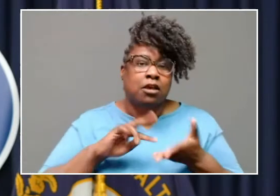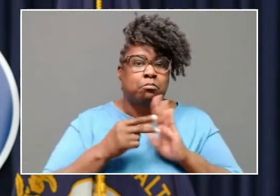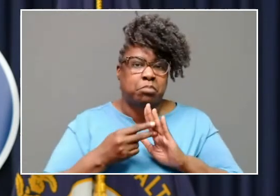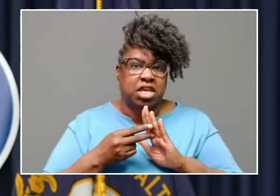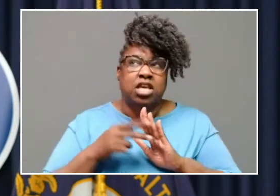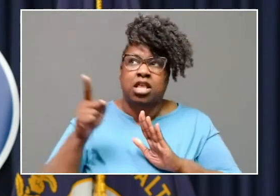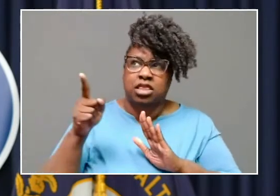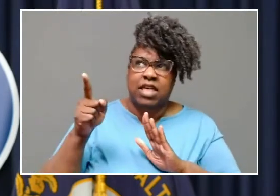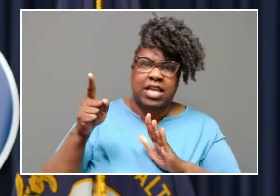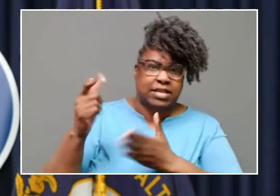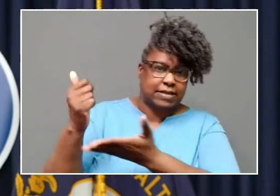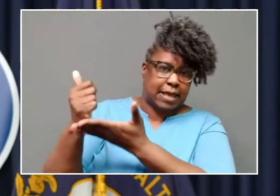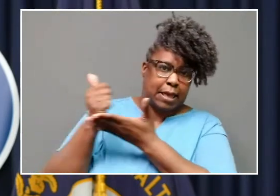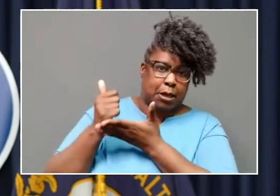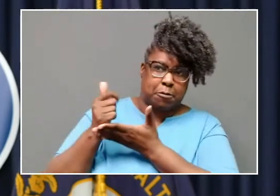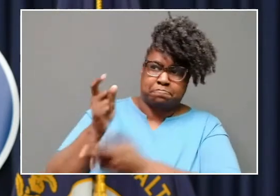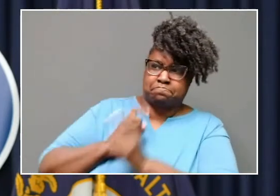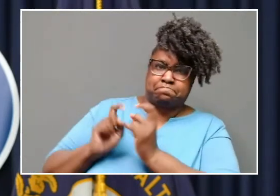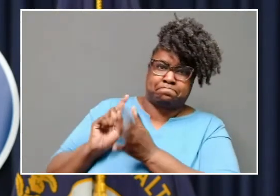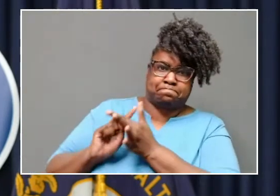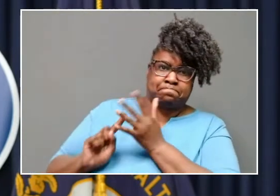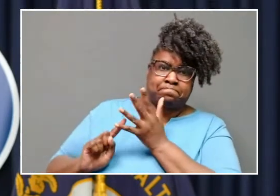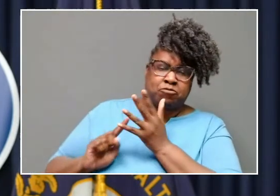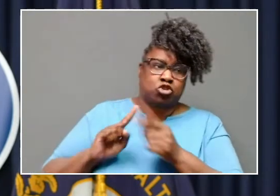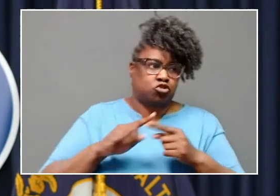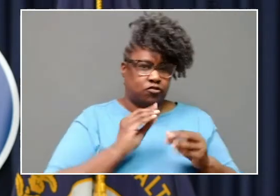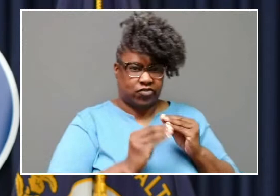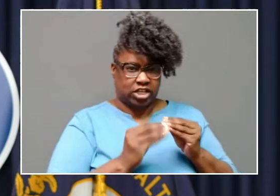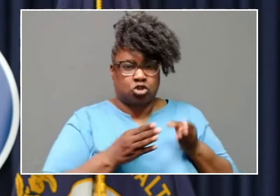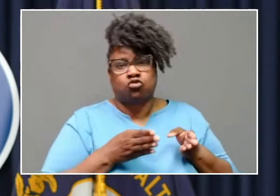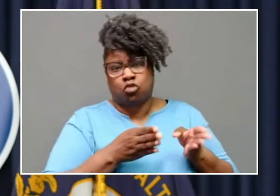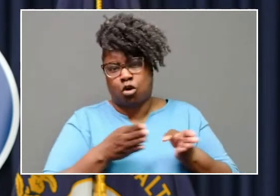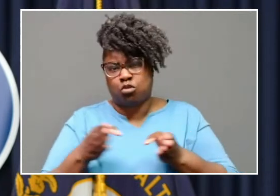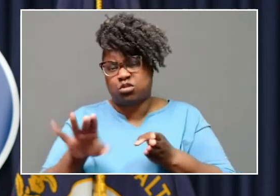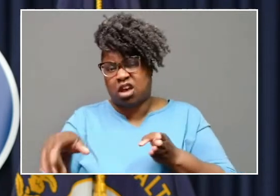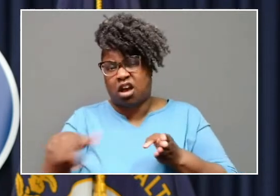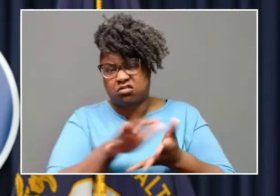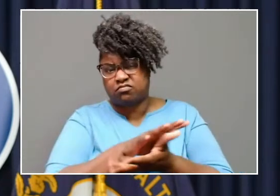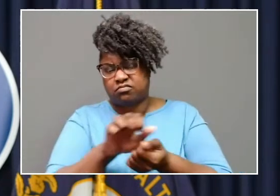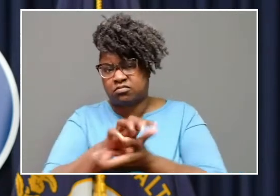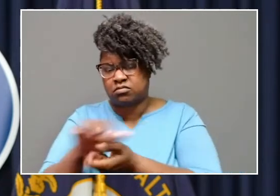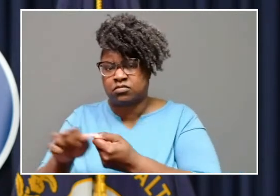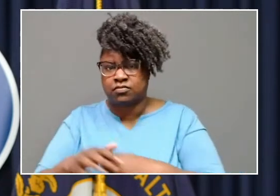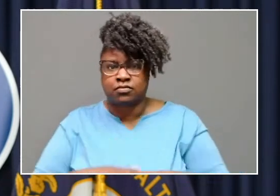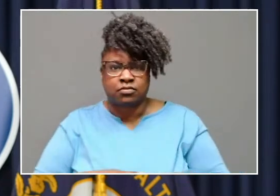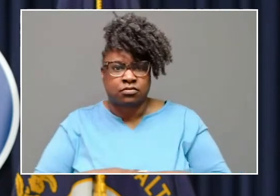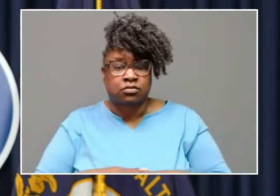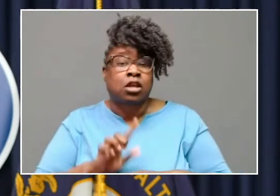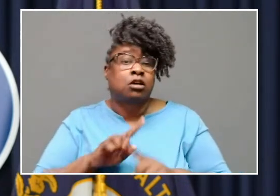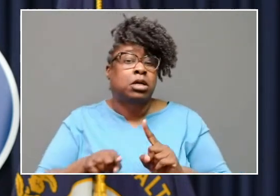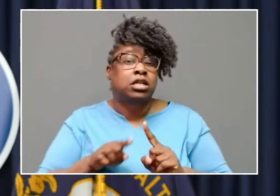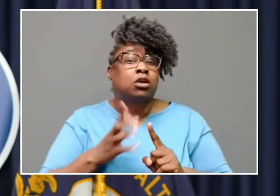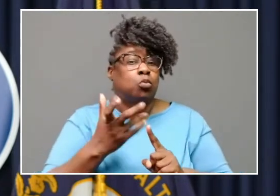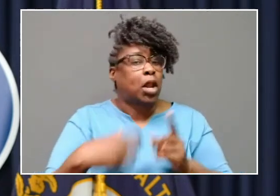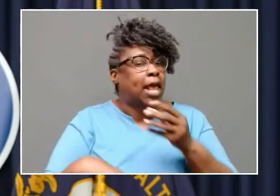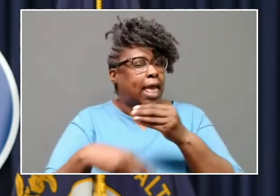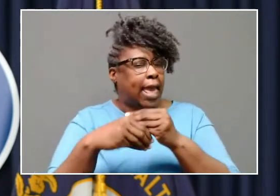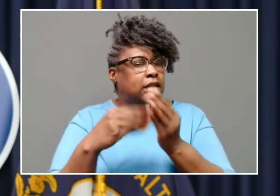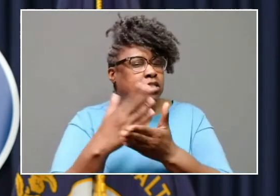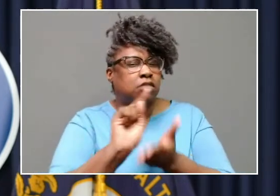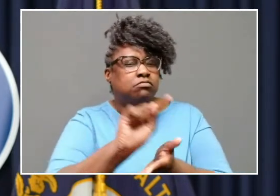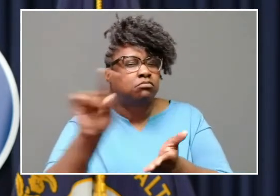other damage. We're going to request, though, that the following counties be added to